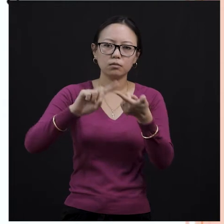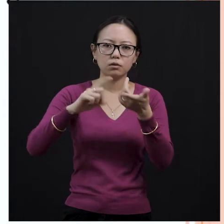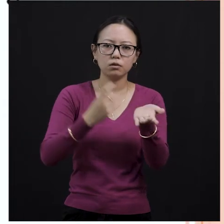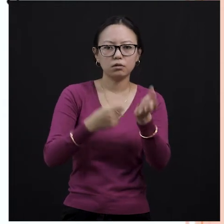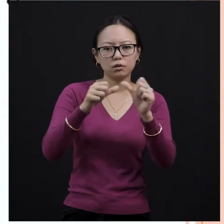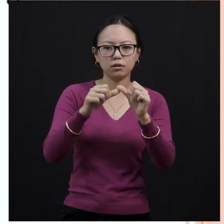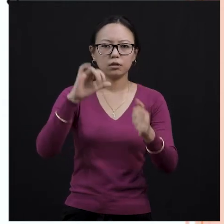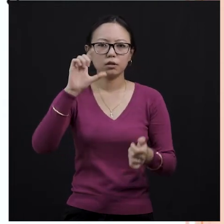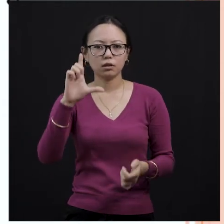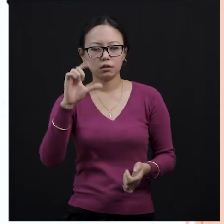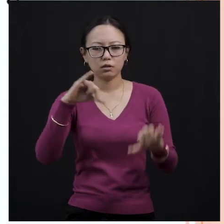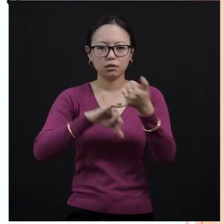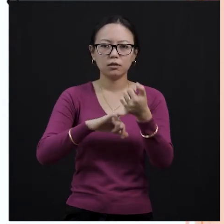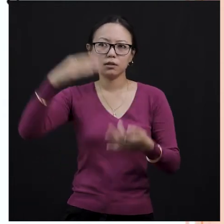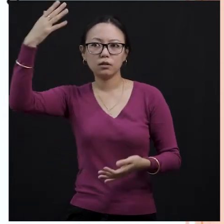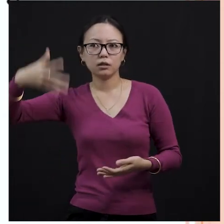THREE, this 3,